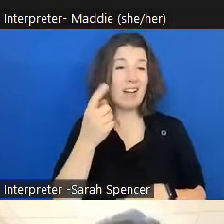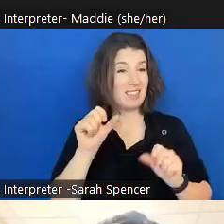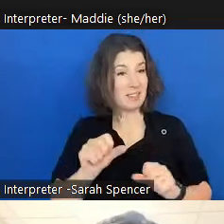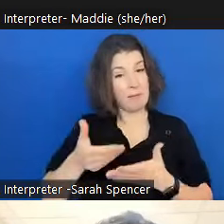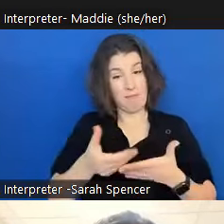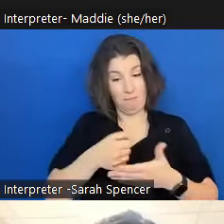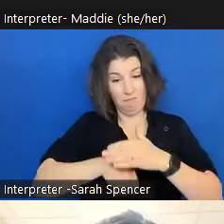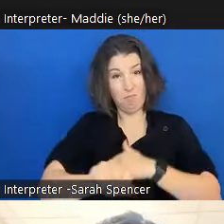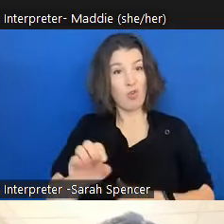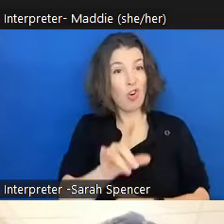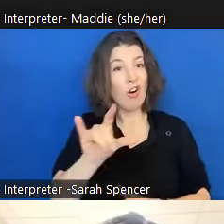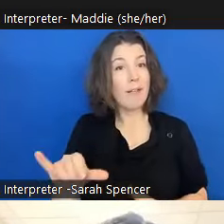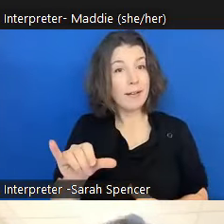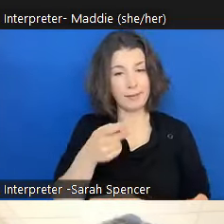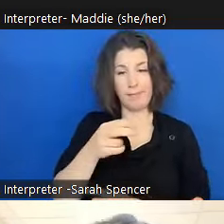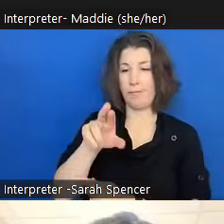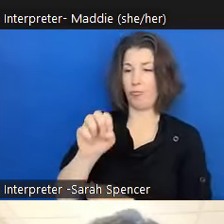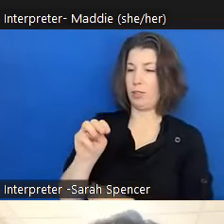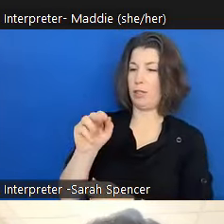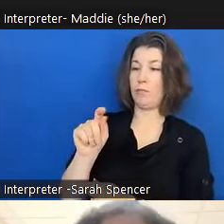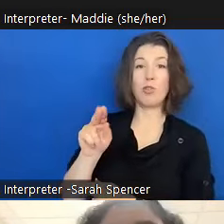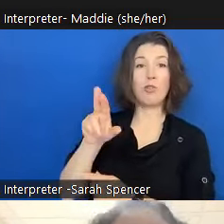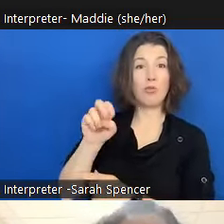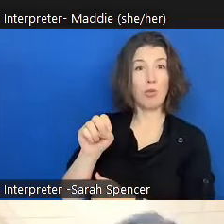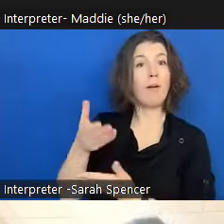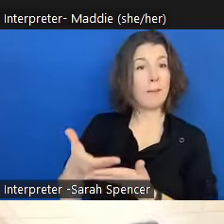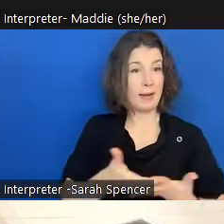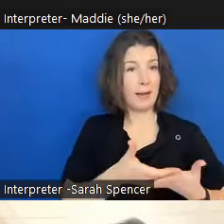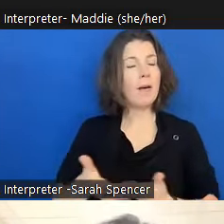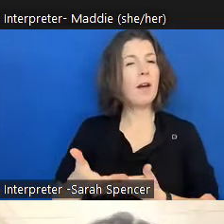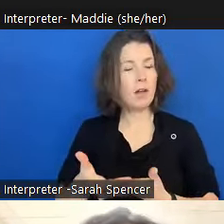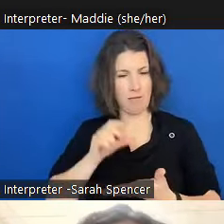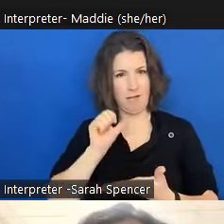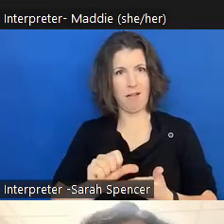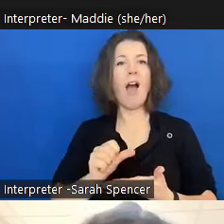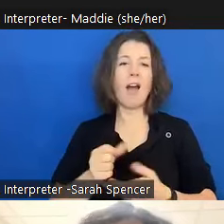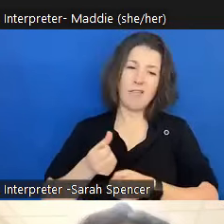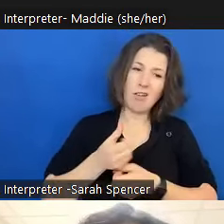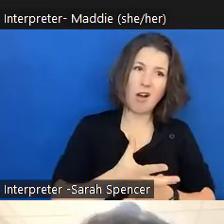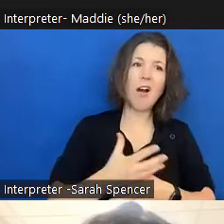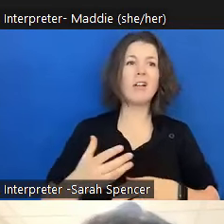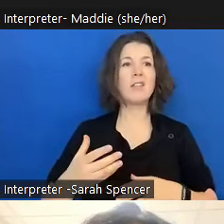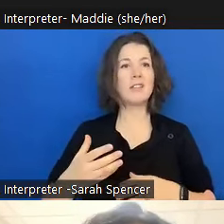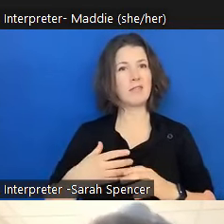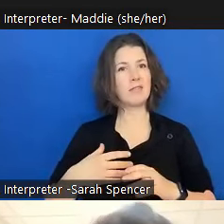prematurity, and some sort of damage to how the eyes develop can cause